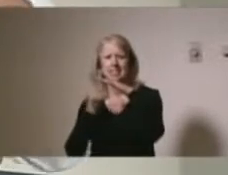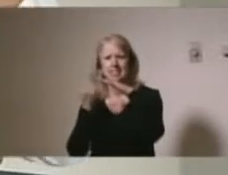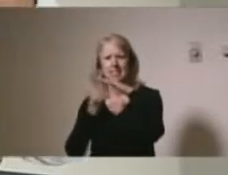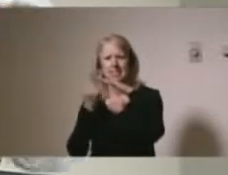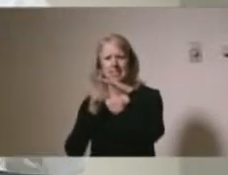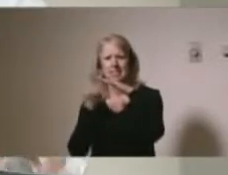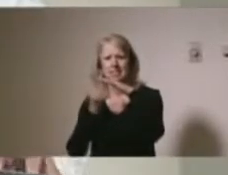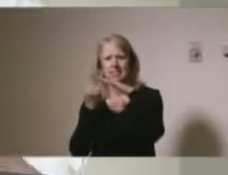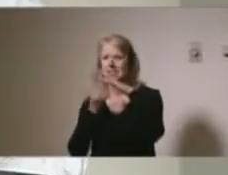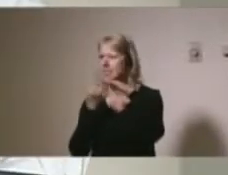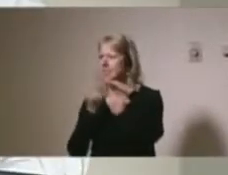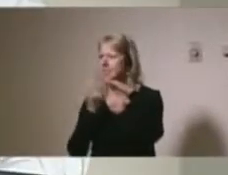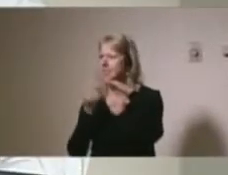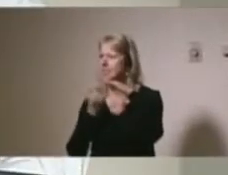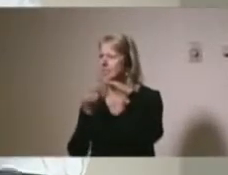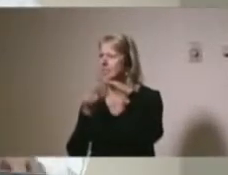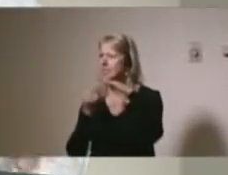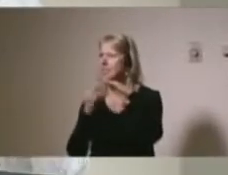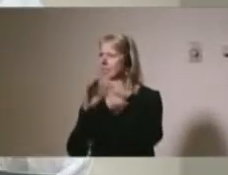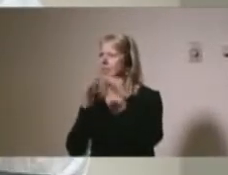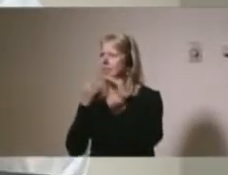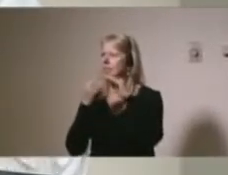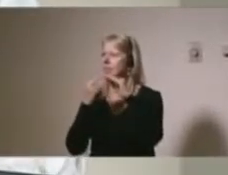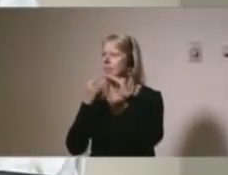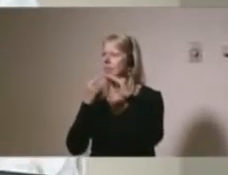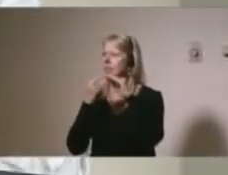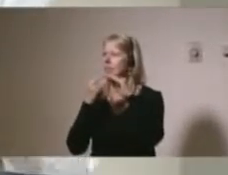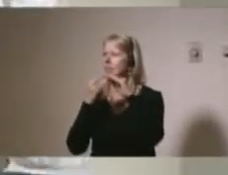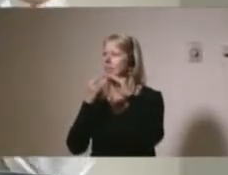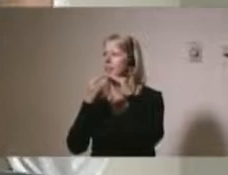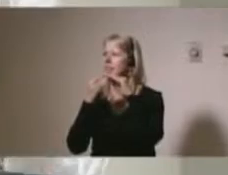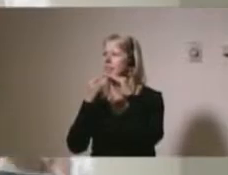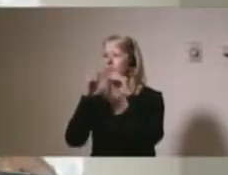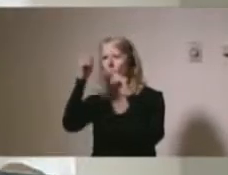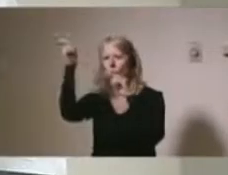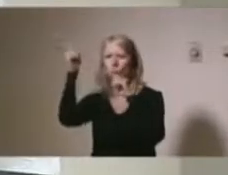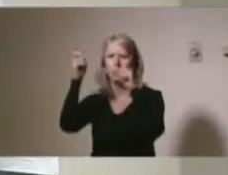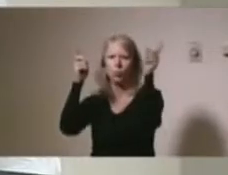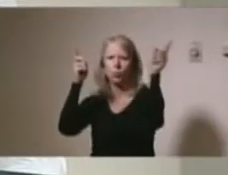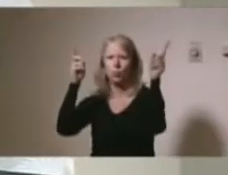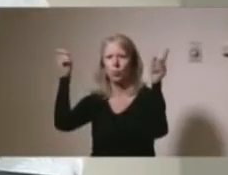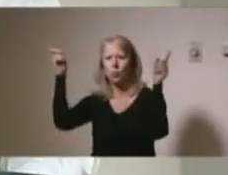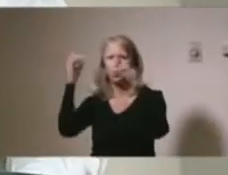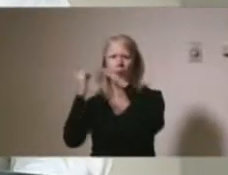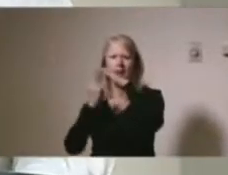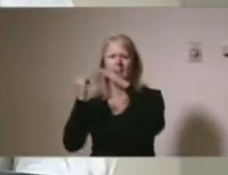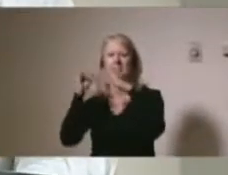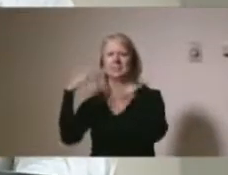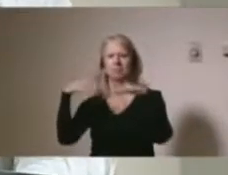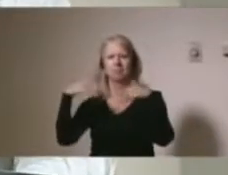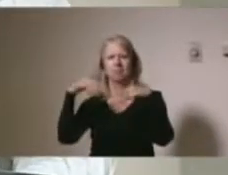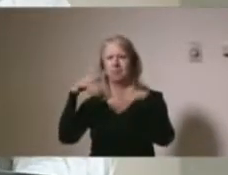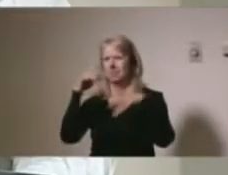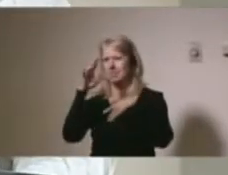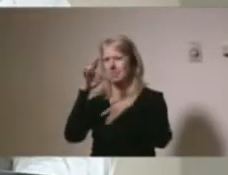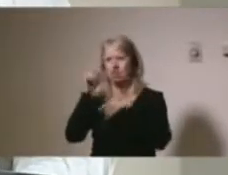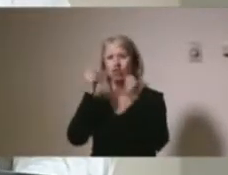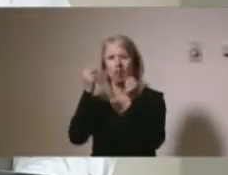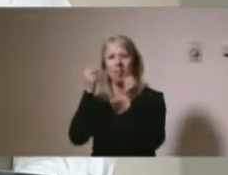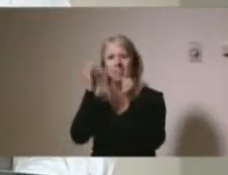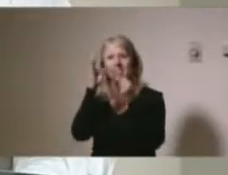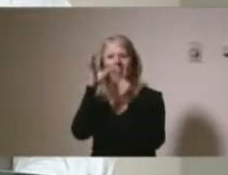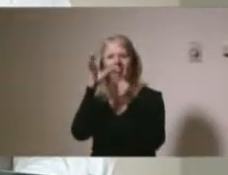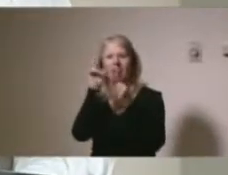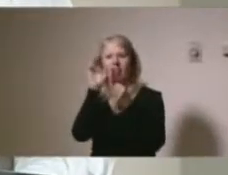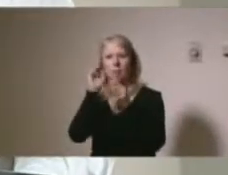trying to think of the proper name. It would be like very distant, right? You know, you're talking driving several hundred kilometers to get to the